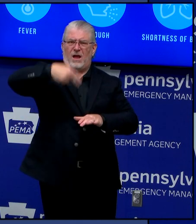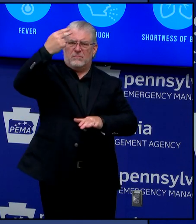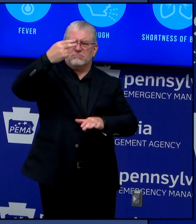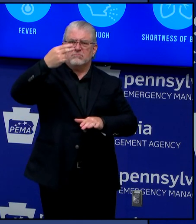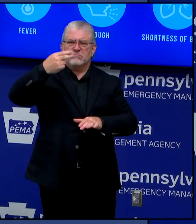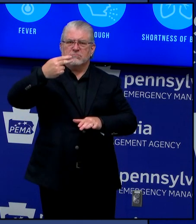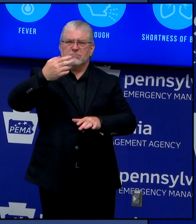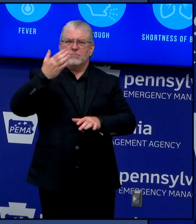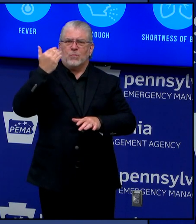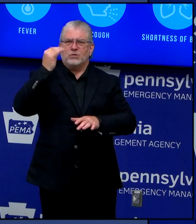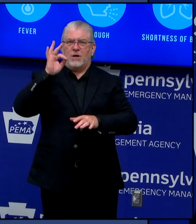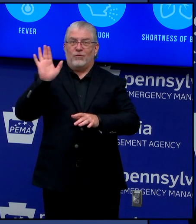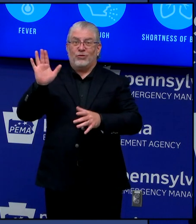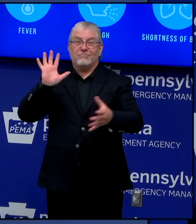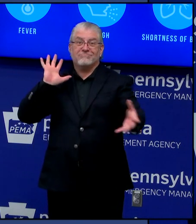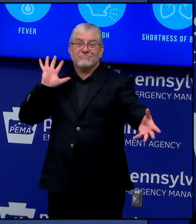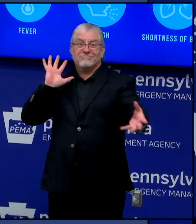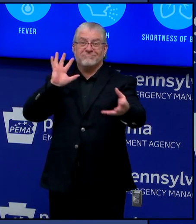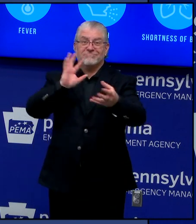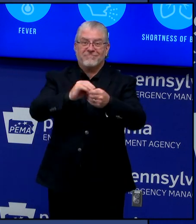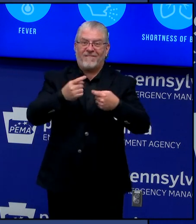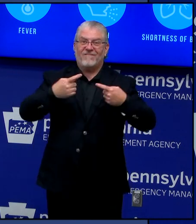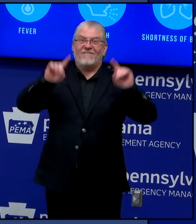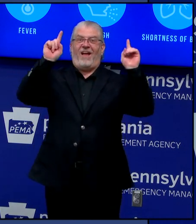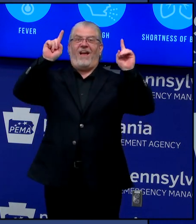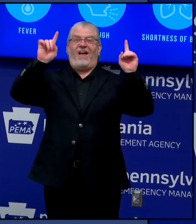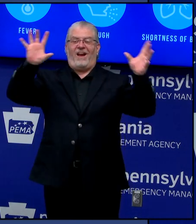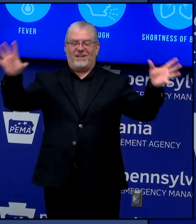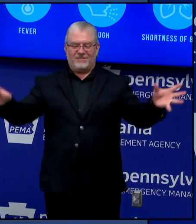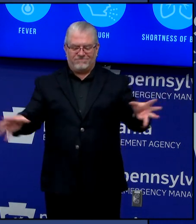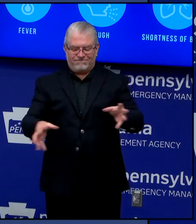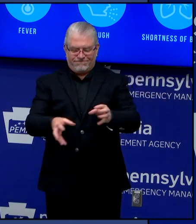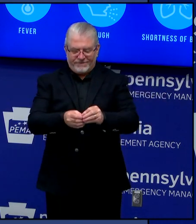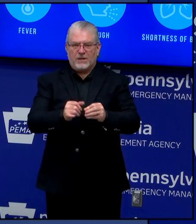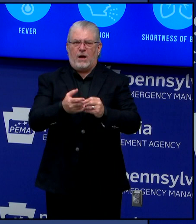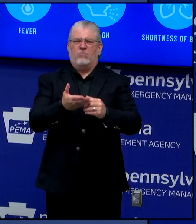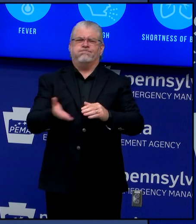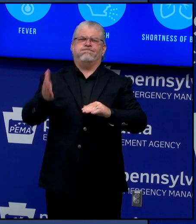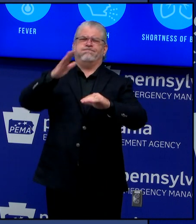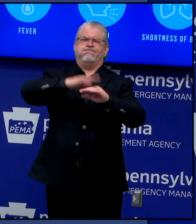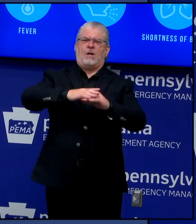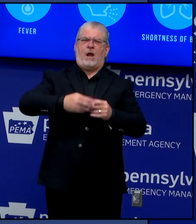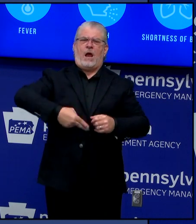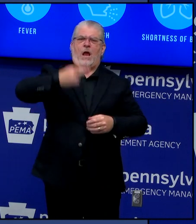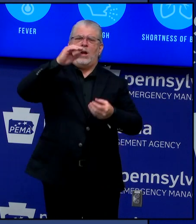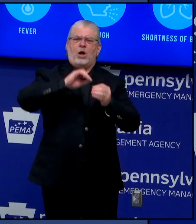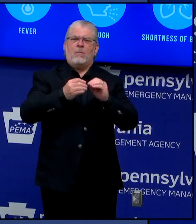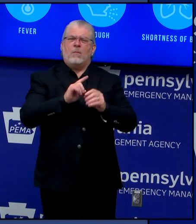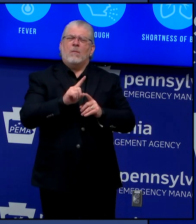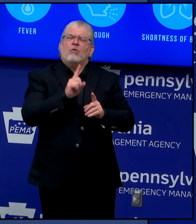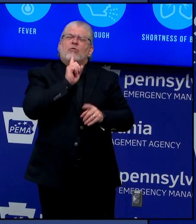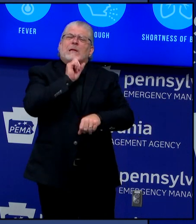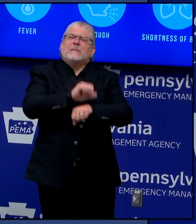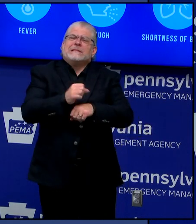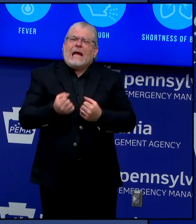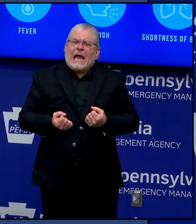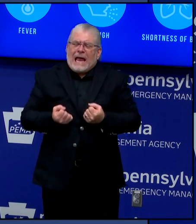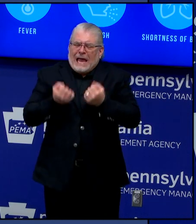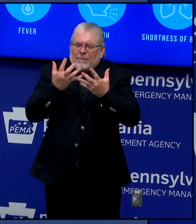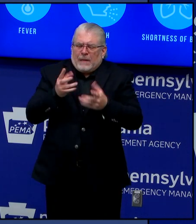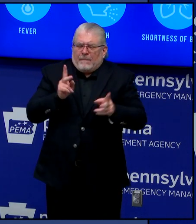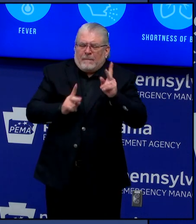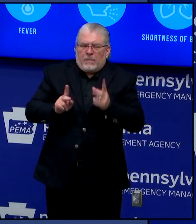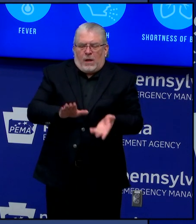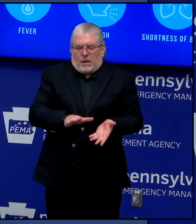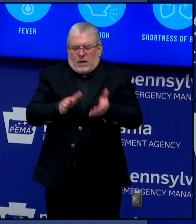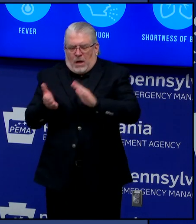have granularity. I don't have that granularity in front of me, but we can send that information to the reporter after the press conference.